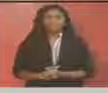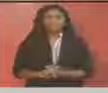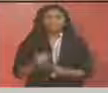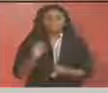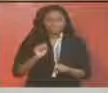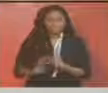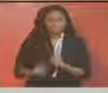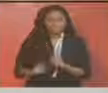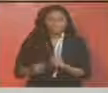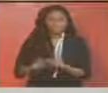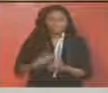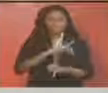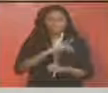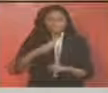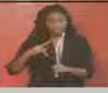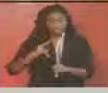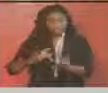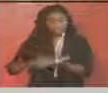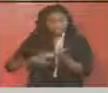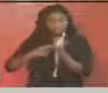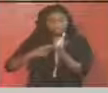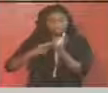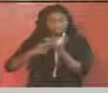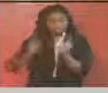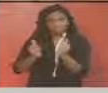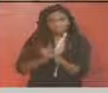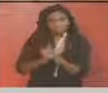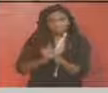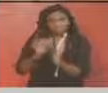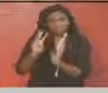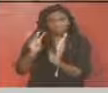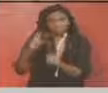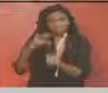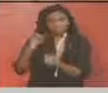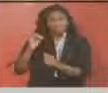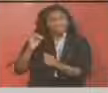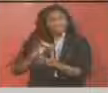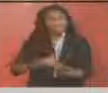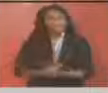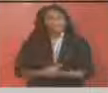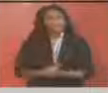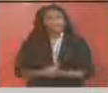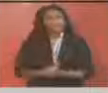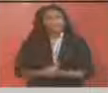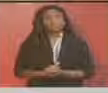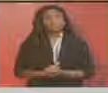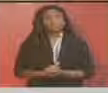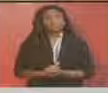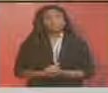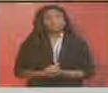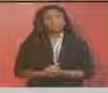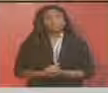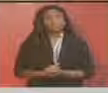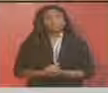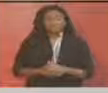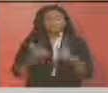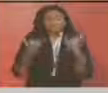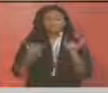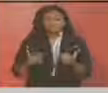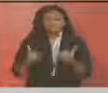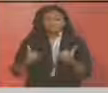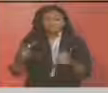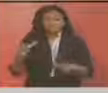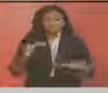note spoke to on COVAX. In addition, the current science